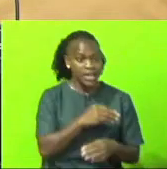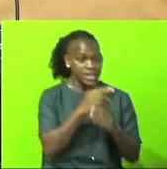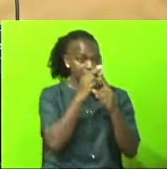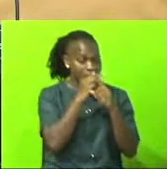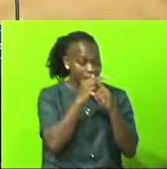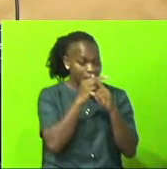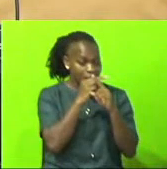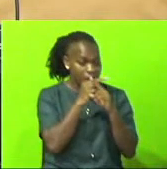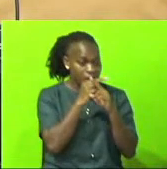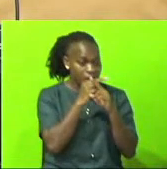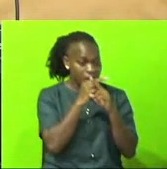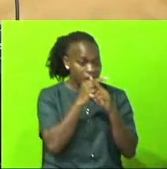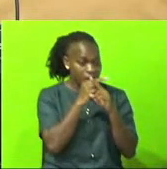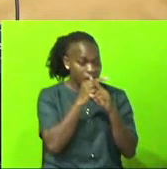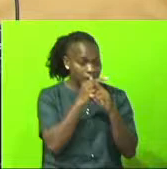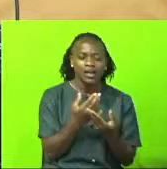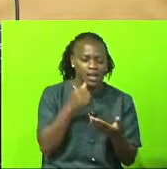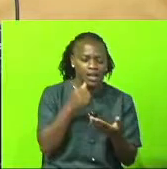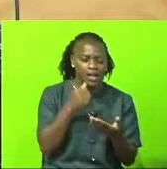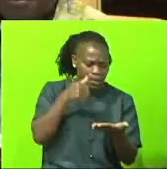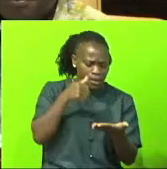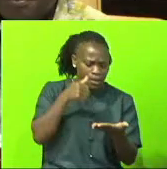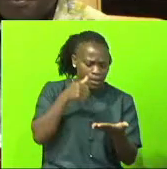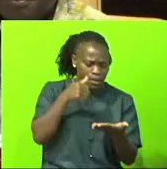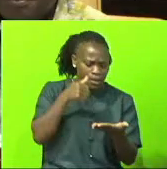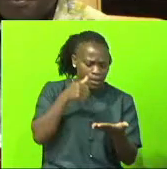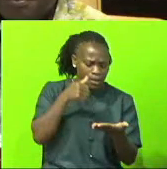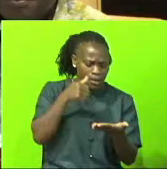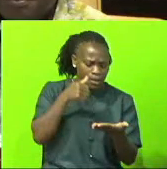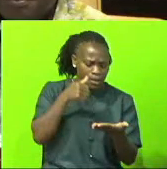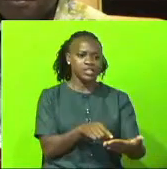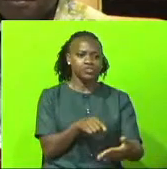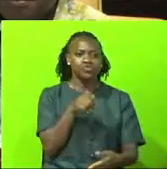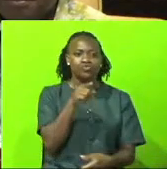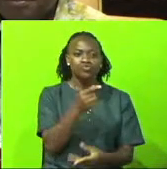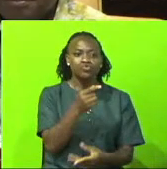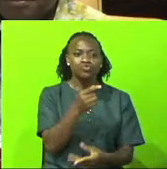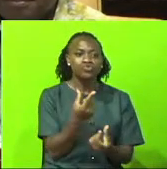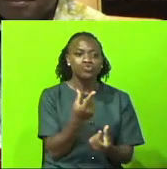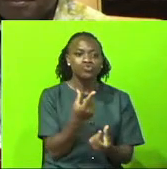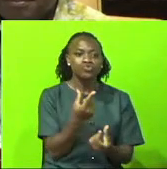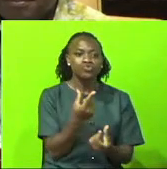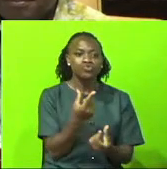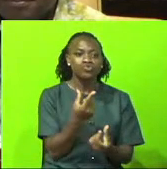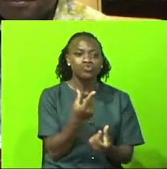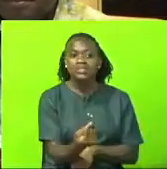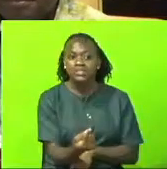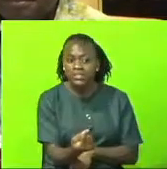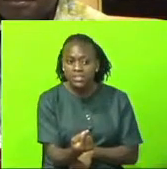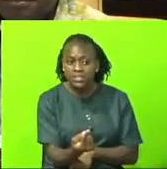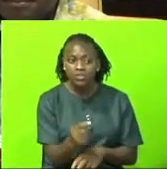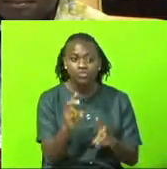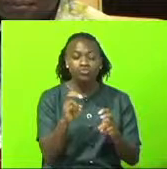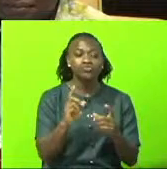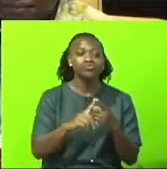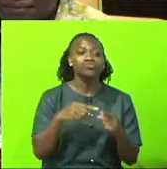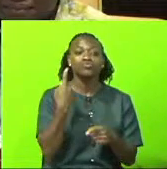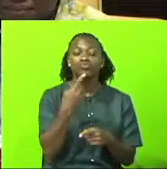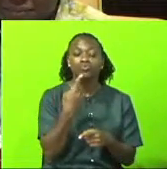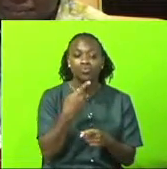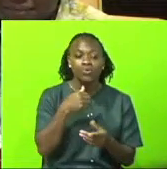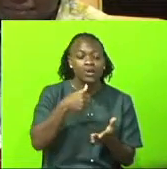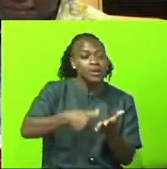petition, if you look at it, it means that you are supposed to refer the petition to Petitions Committee. What they are